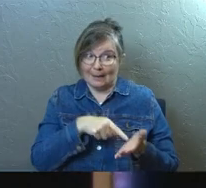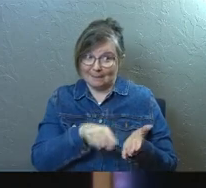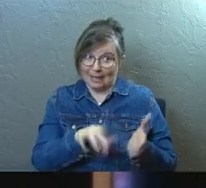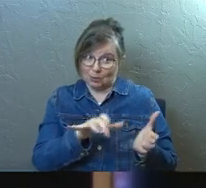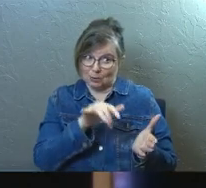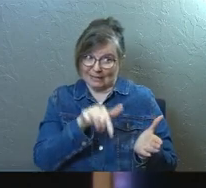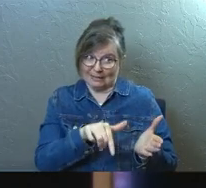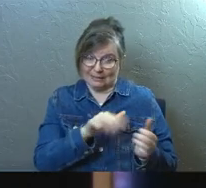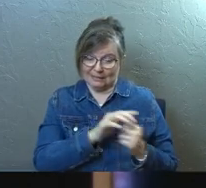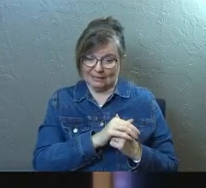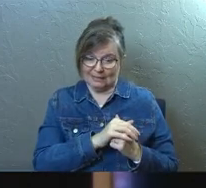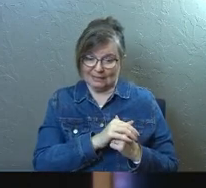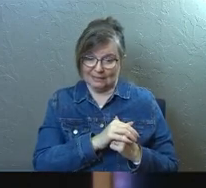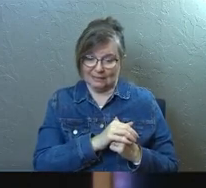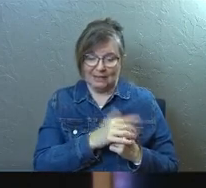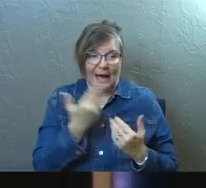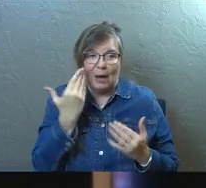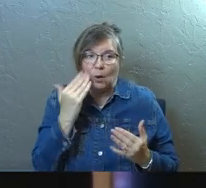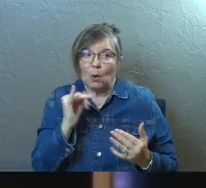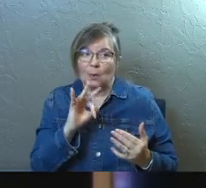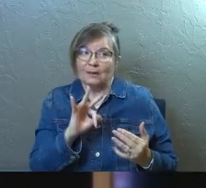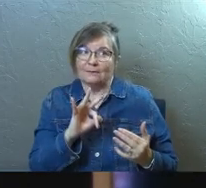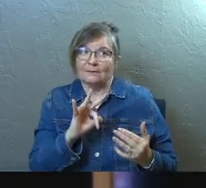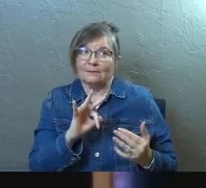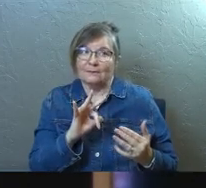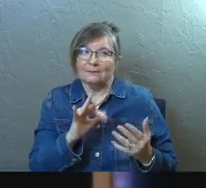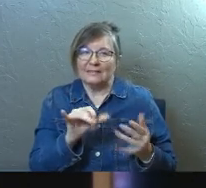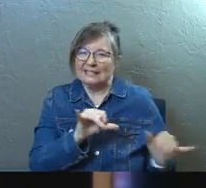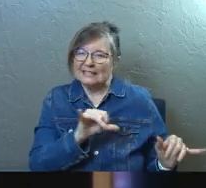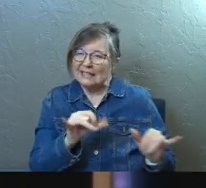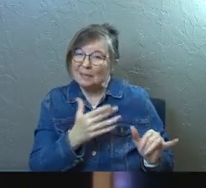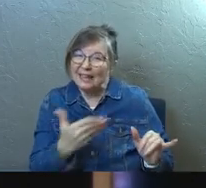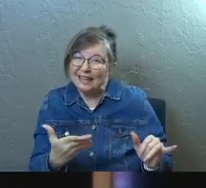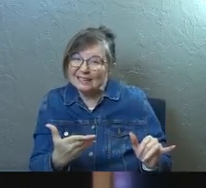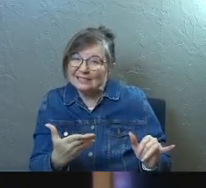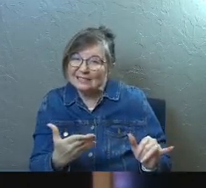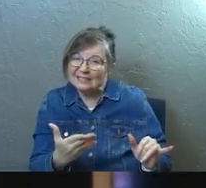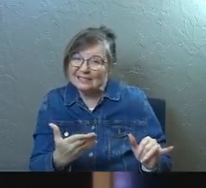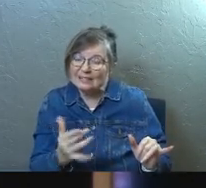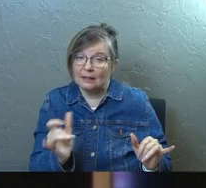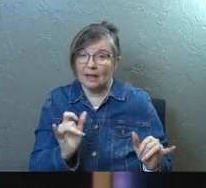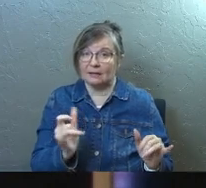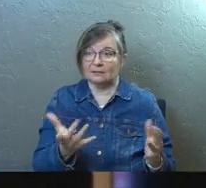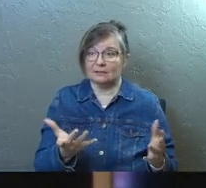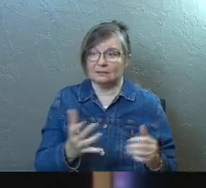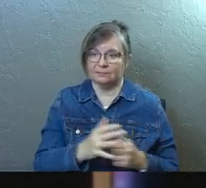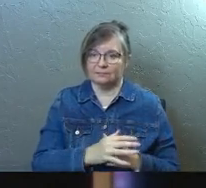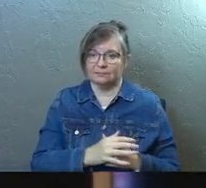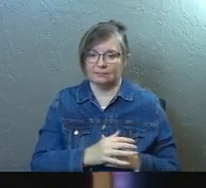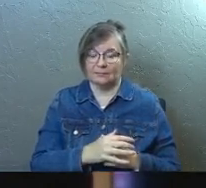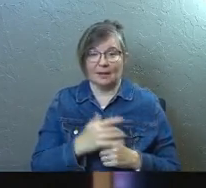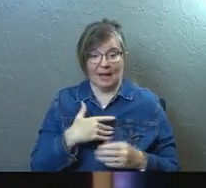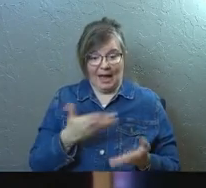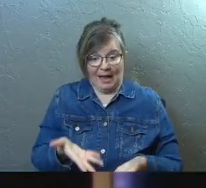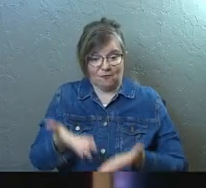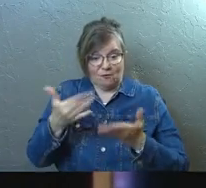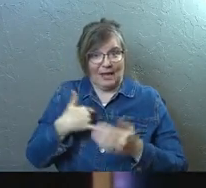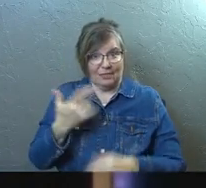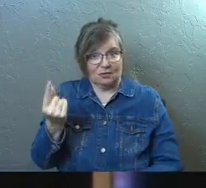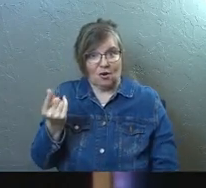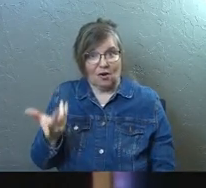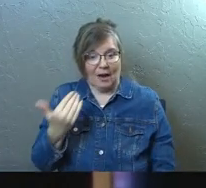paid to do this. I don't know if it's the same thing. Like, I've raised this